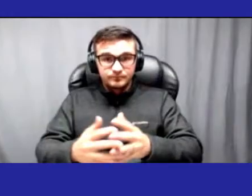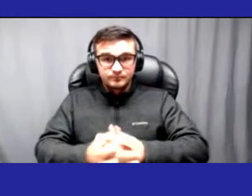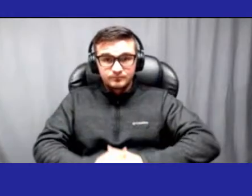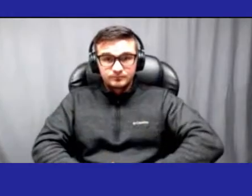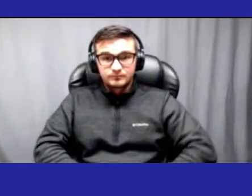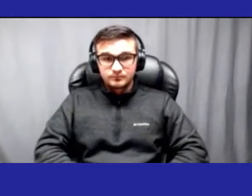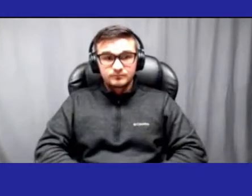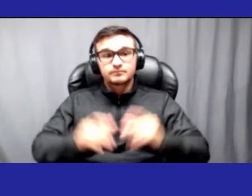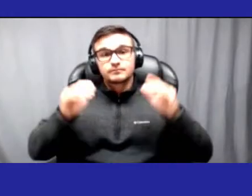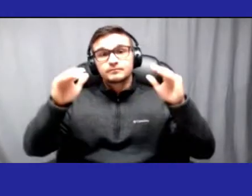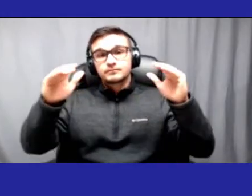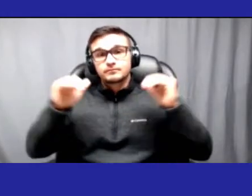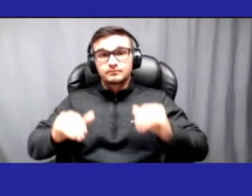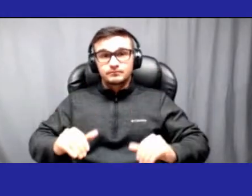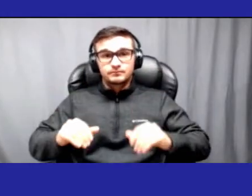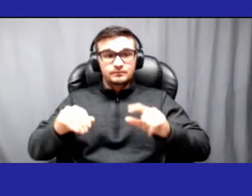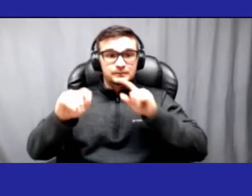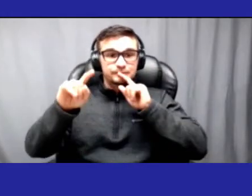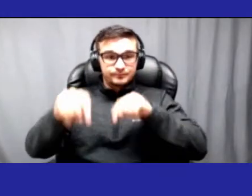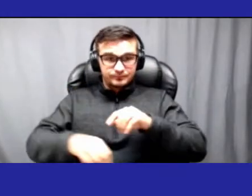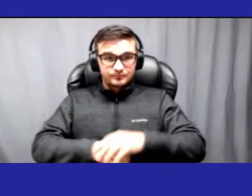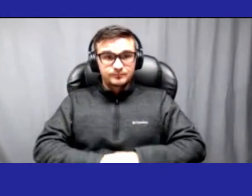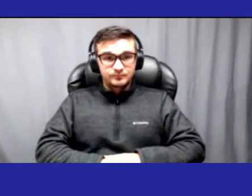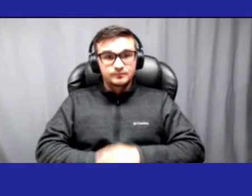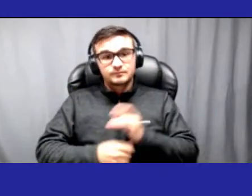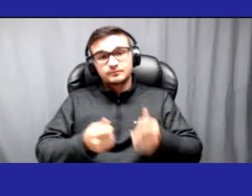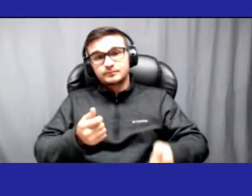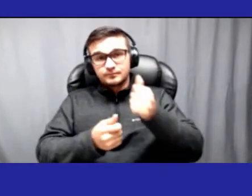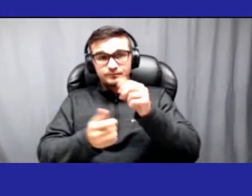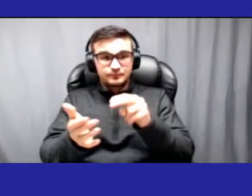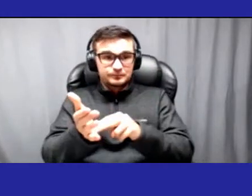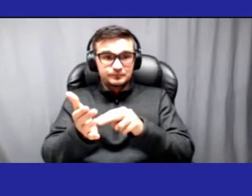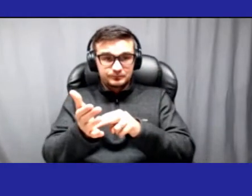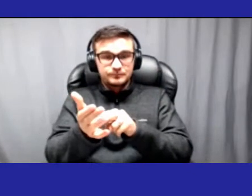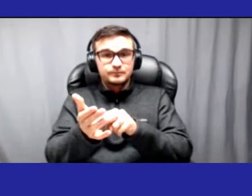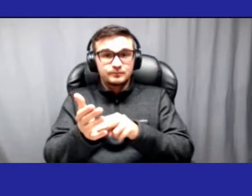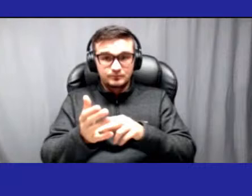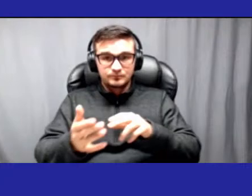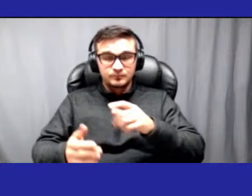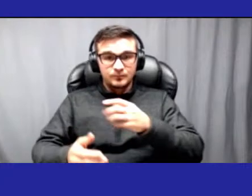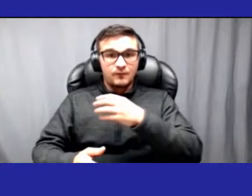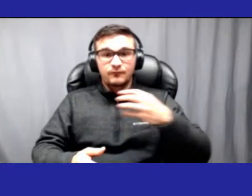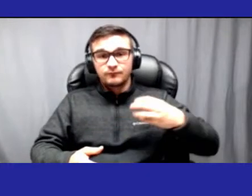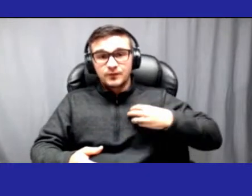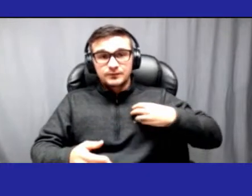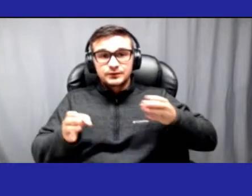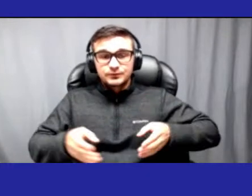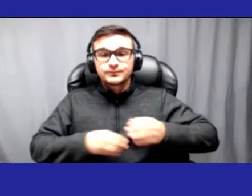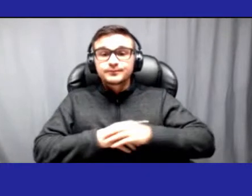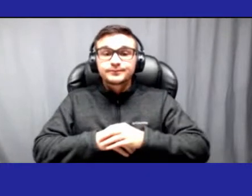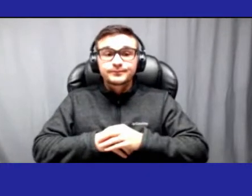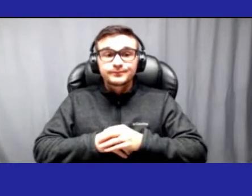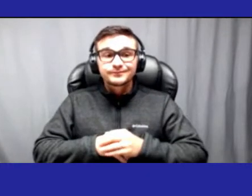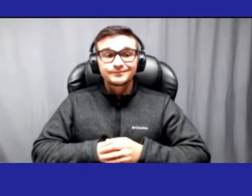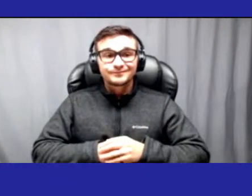our reports. Chief Nursing Officer report, if we can go first. Dr. Good Sinead. morning. I'm pleased to present that we have